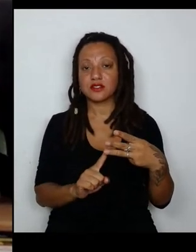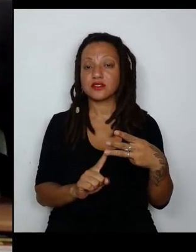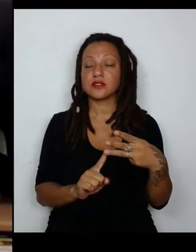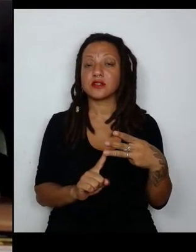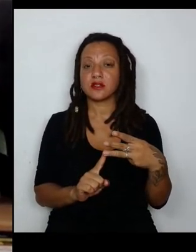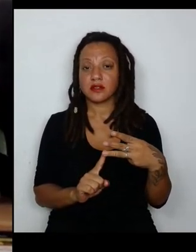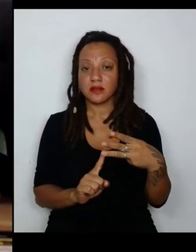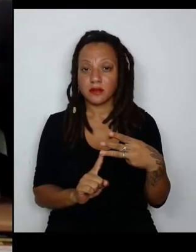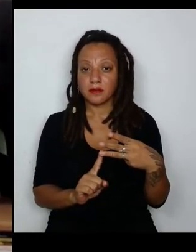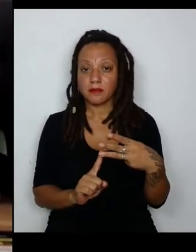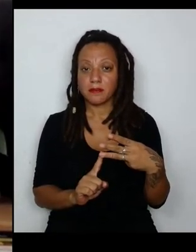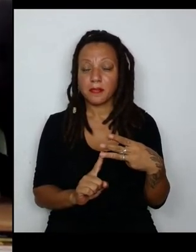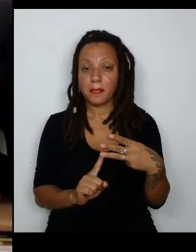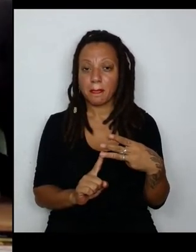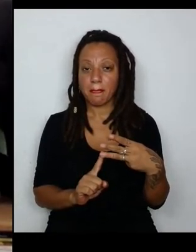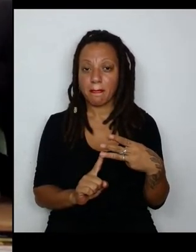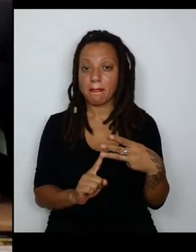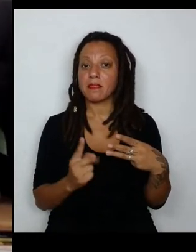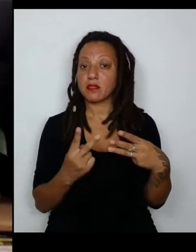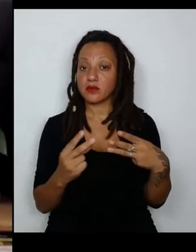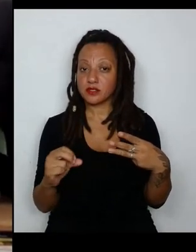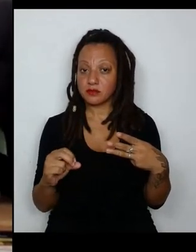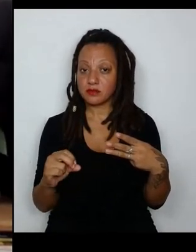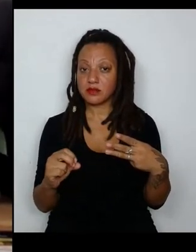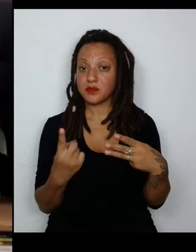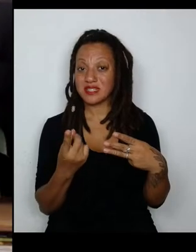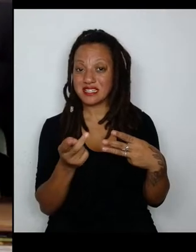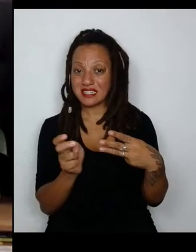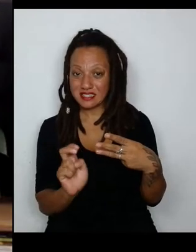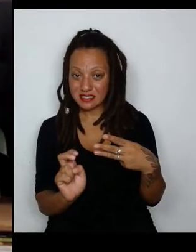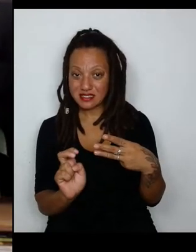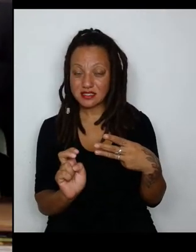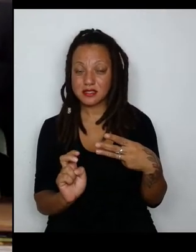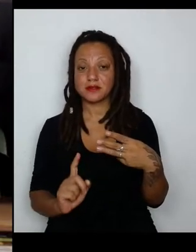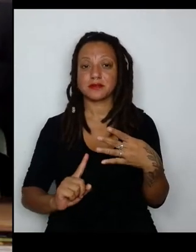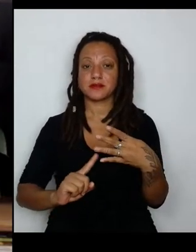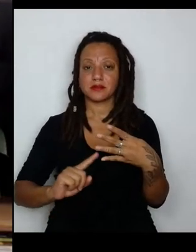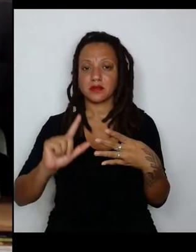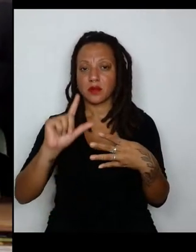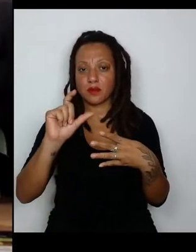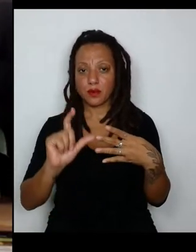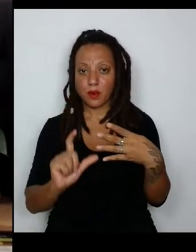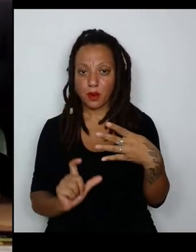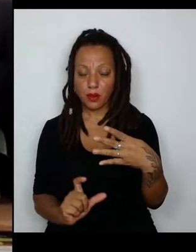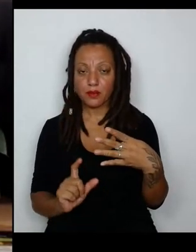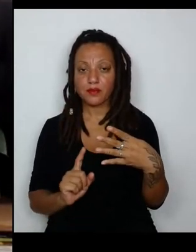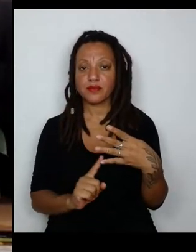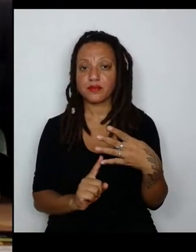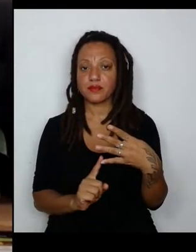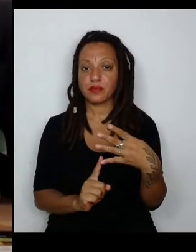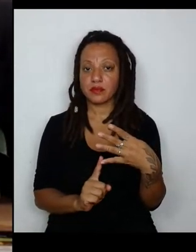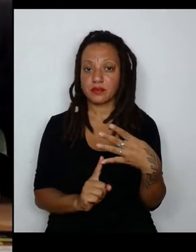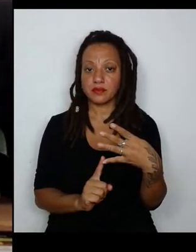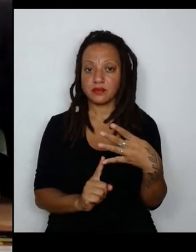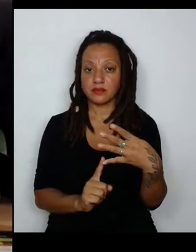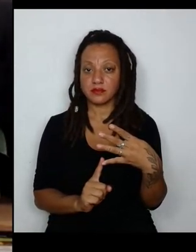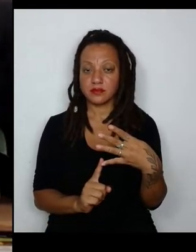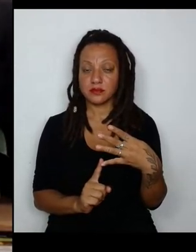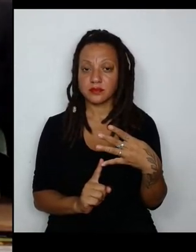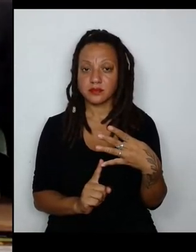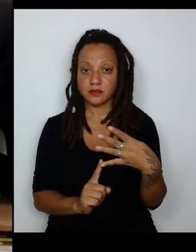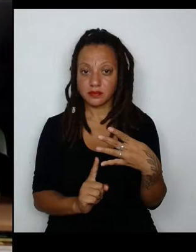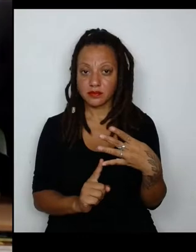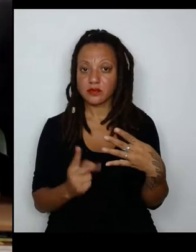photography disco feminism from 2015 photography after photography gender genre